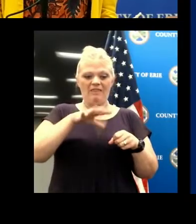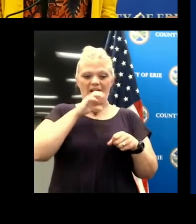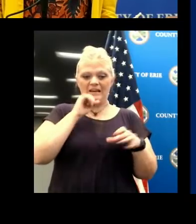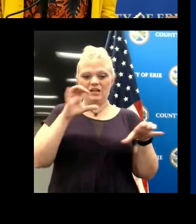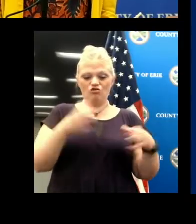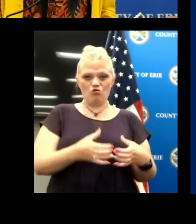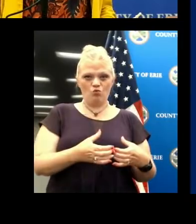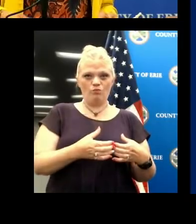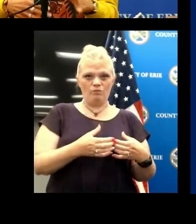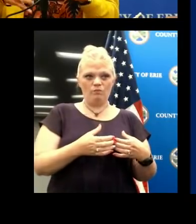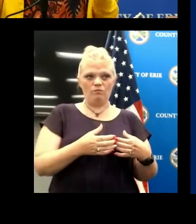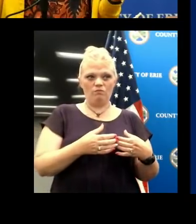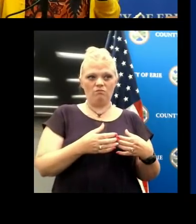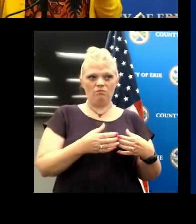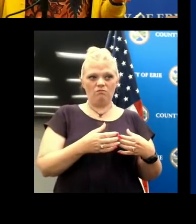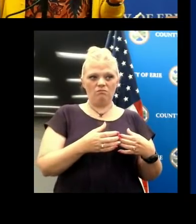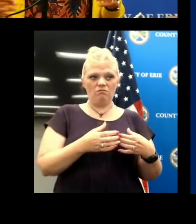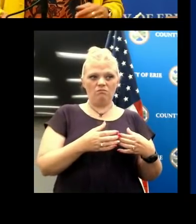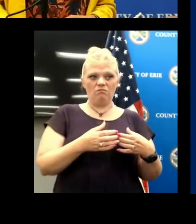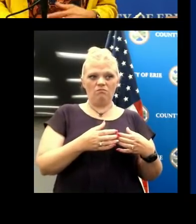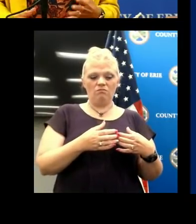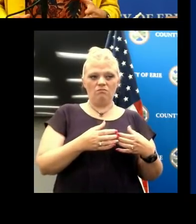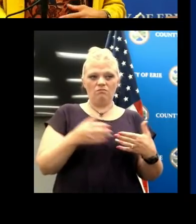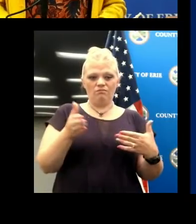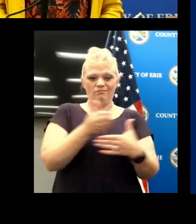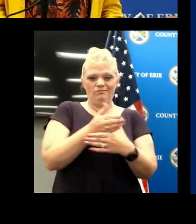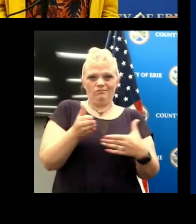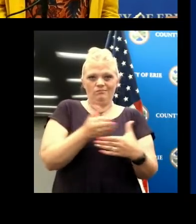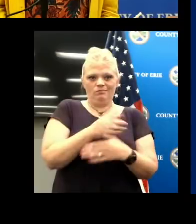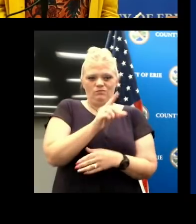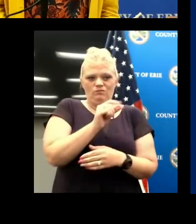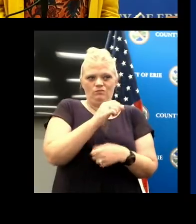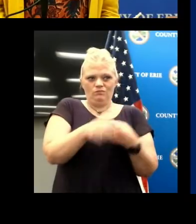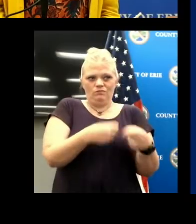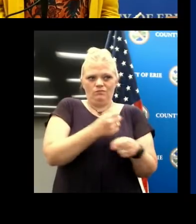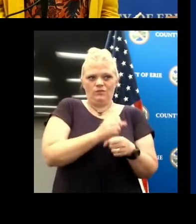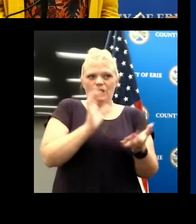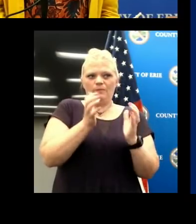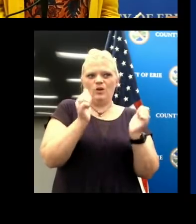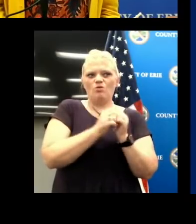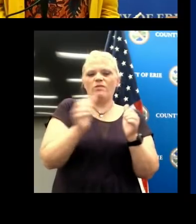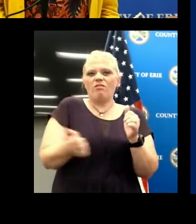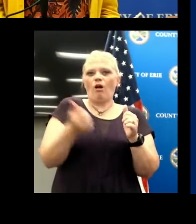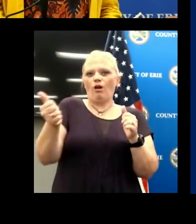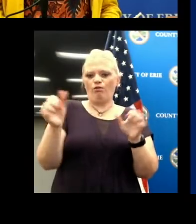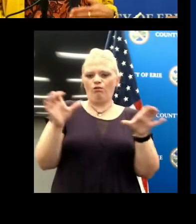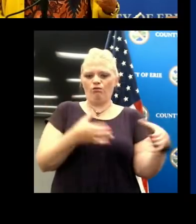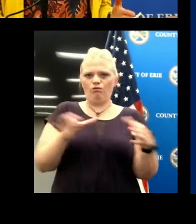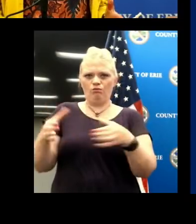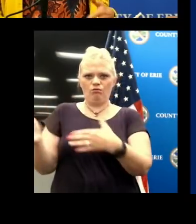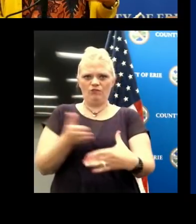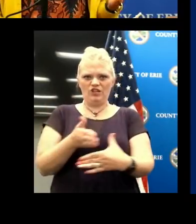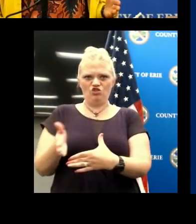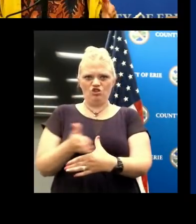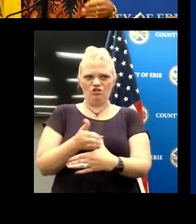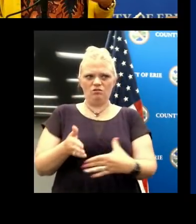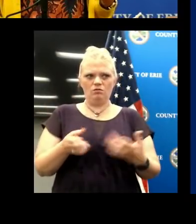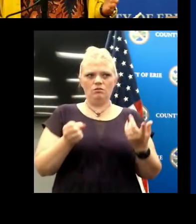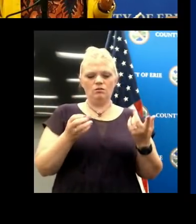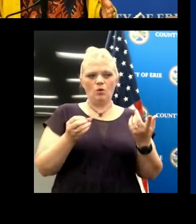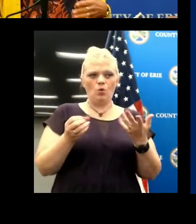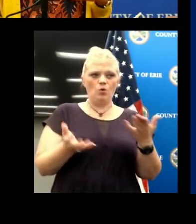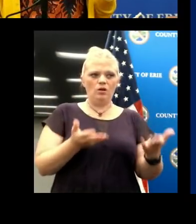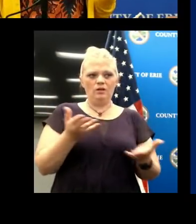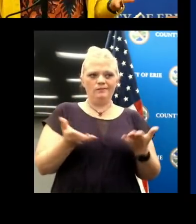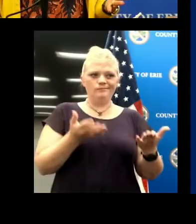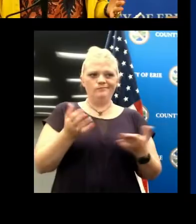group, and that's a span of almost 20 years compared to the other age groups. So again, I think these are really what